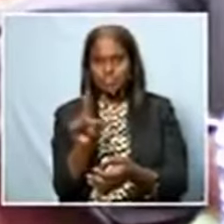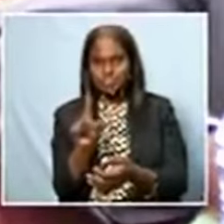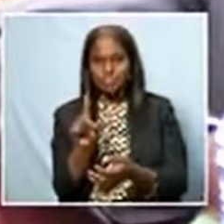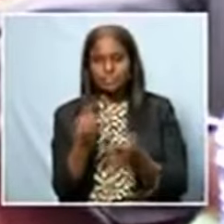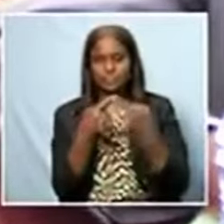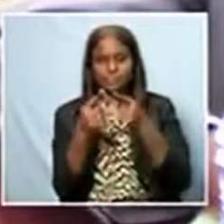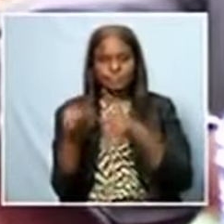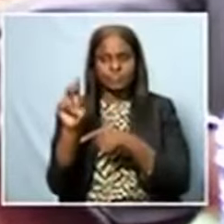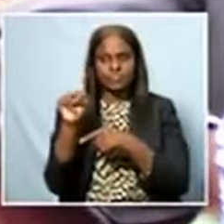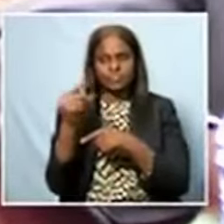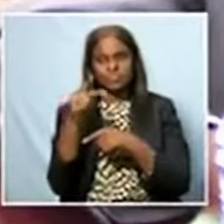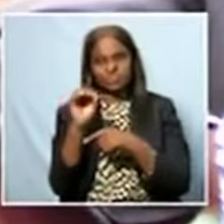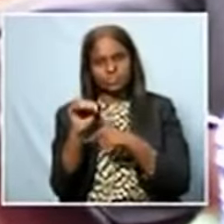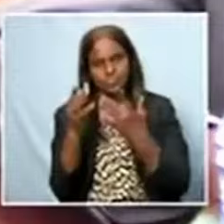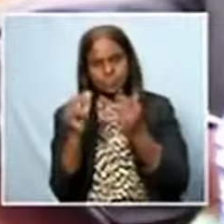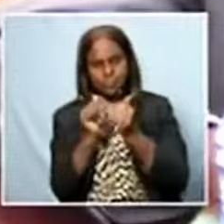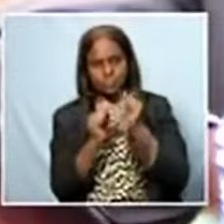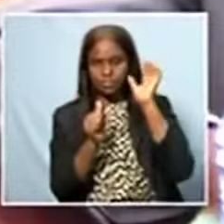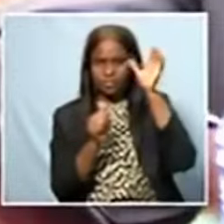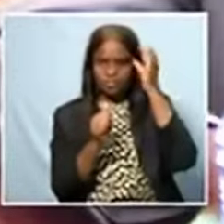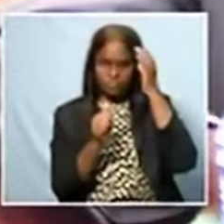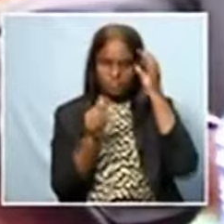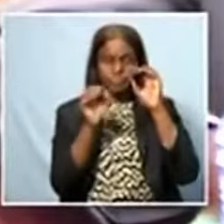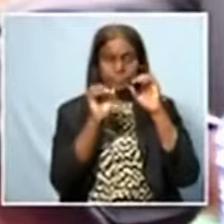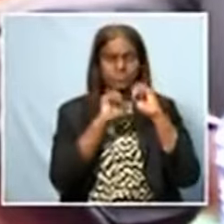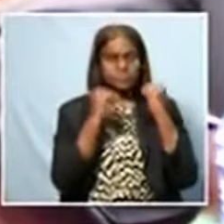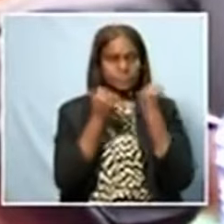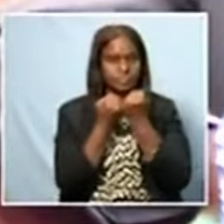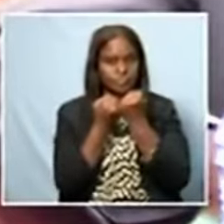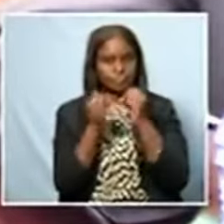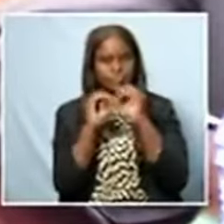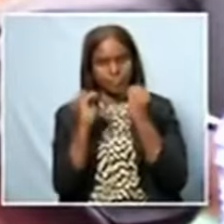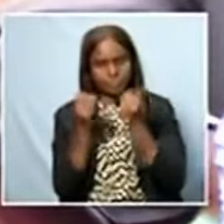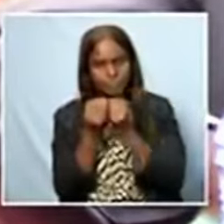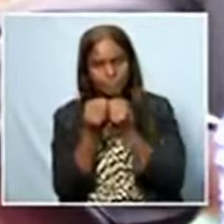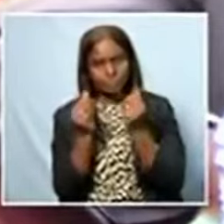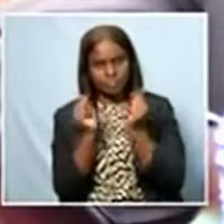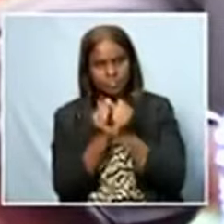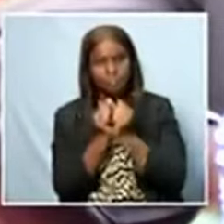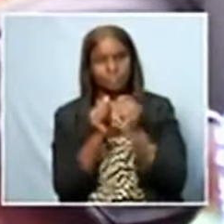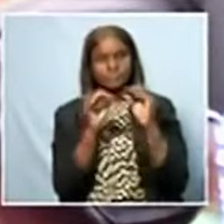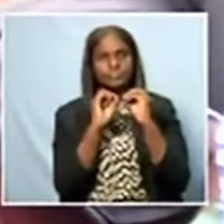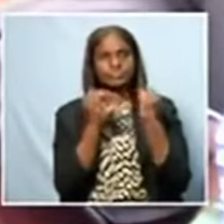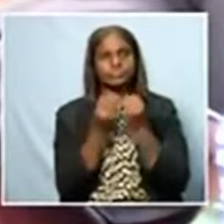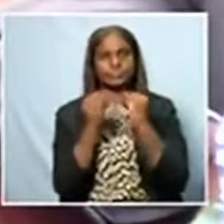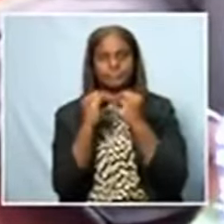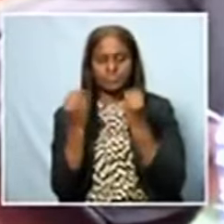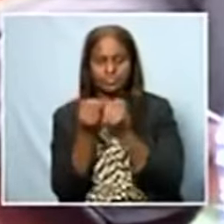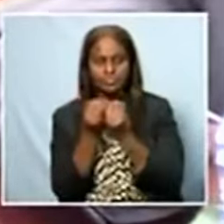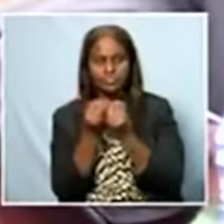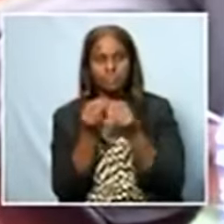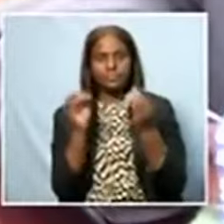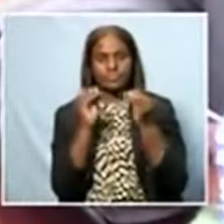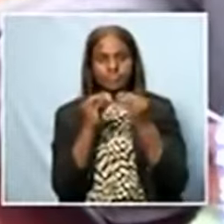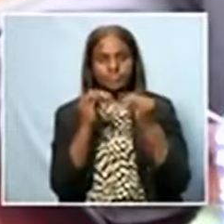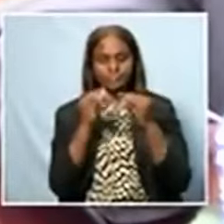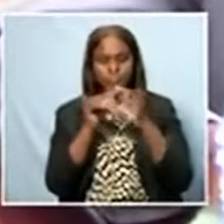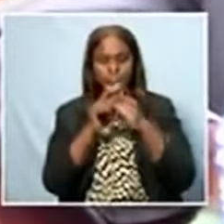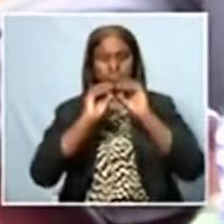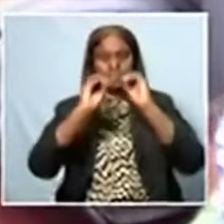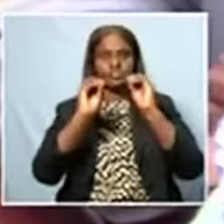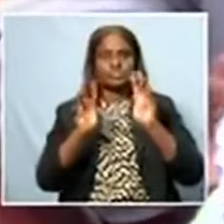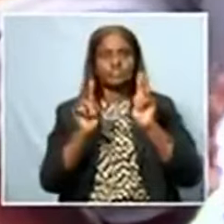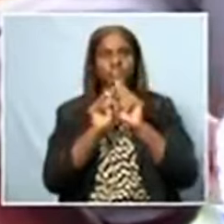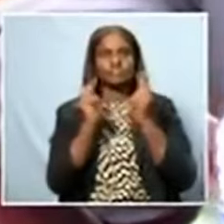several NGOs and civil society buildings, civil society organizations, teacher